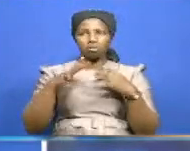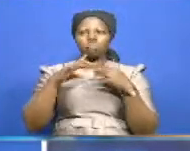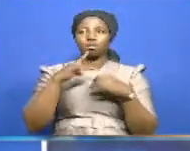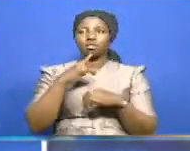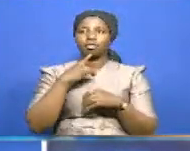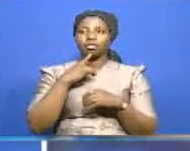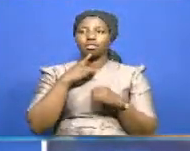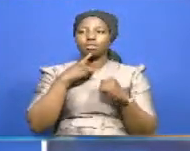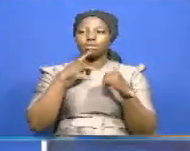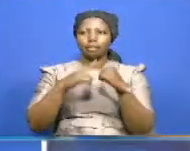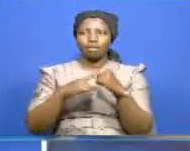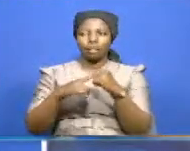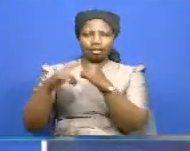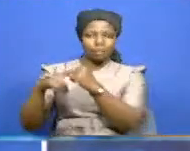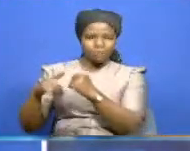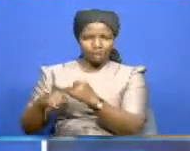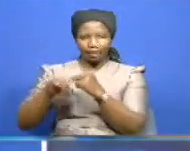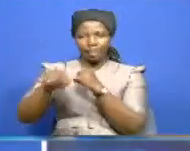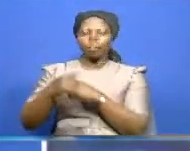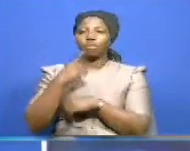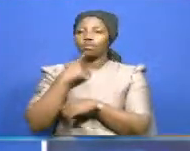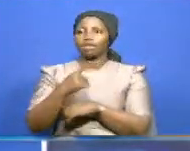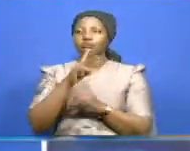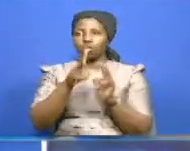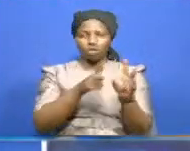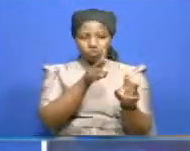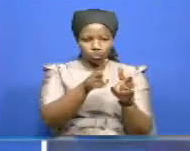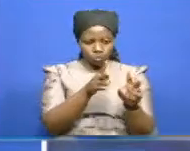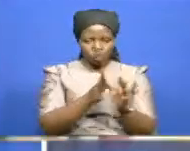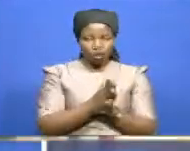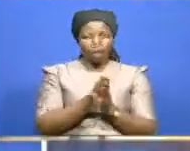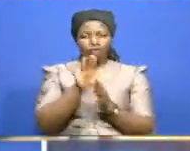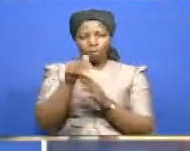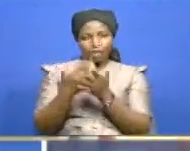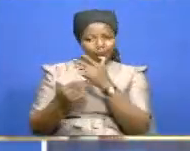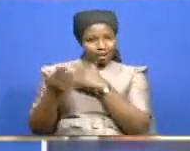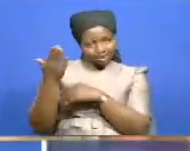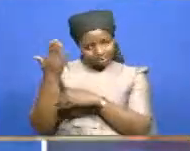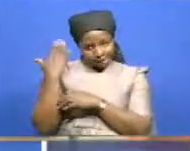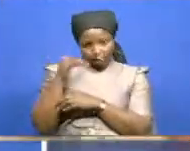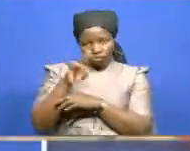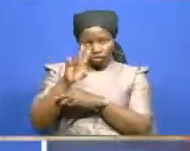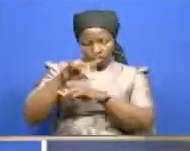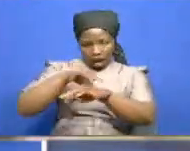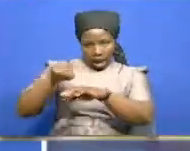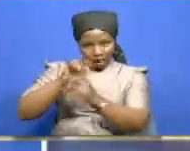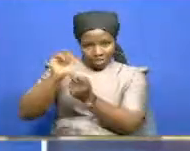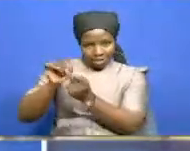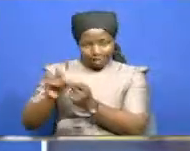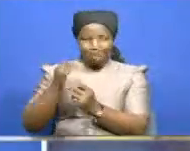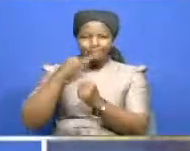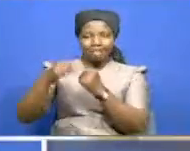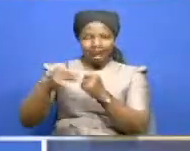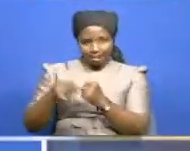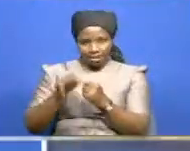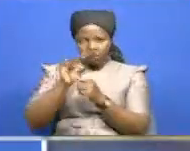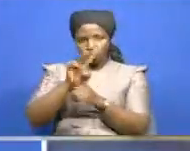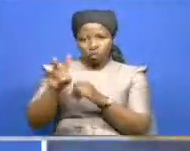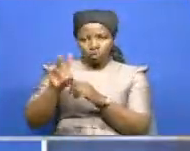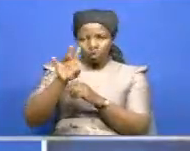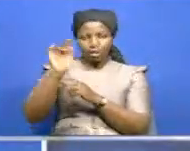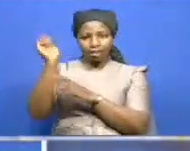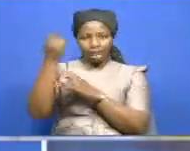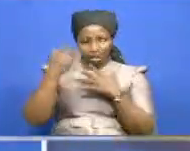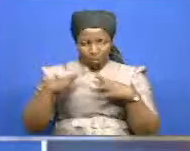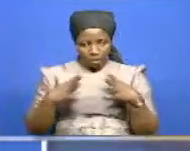666,122 samples. From the latest figures sampled over the last 24 hours, 822 are Kenyans and 14 are foreigners,